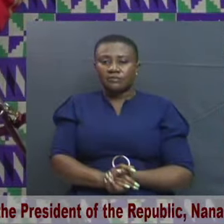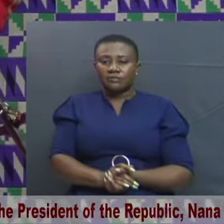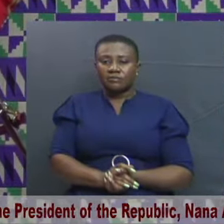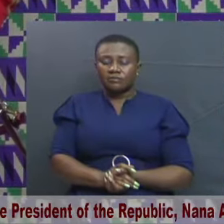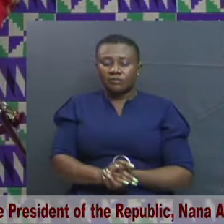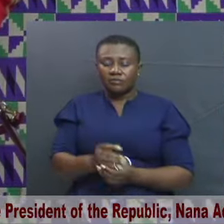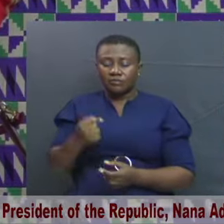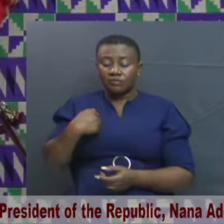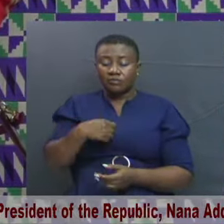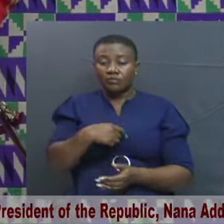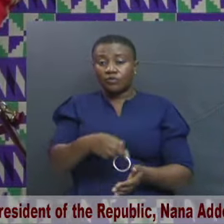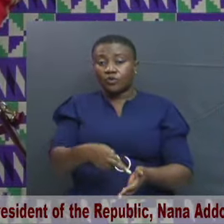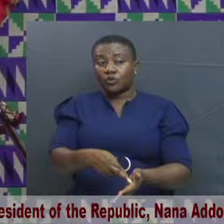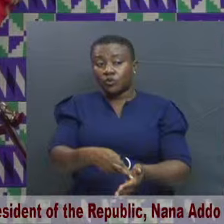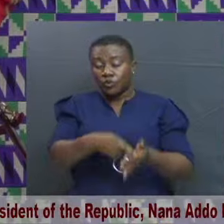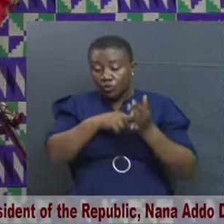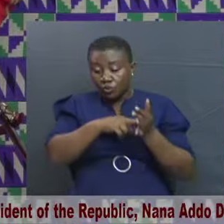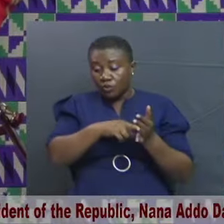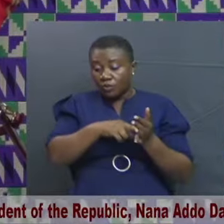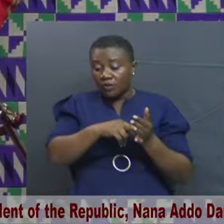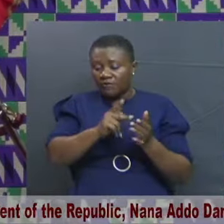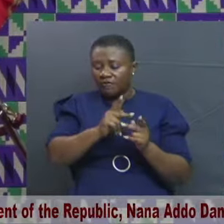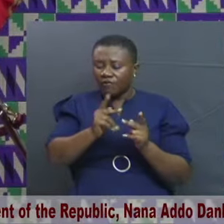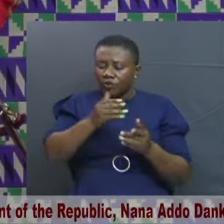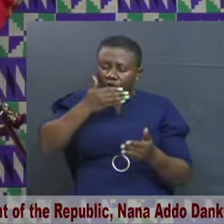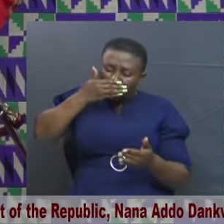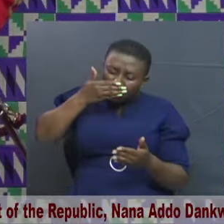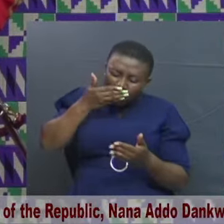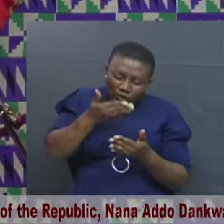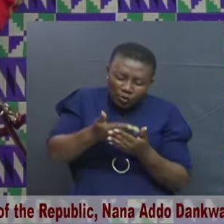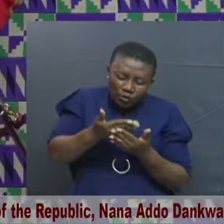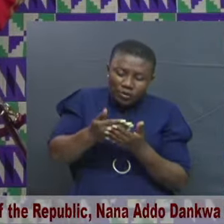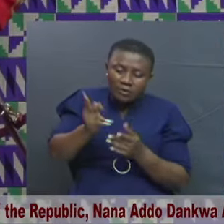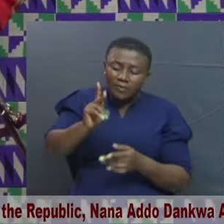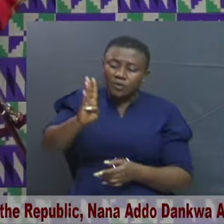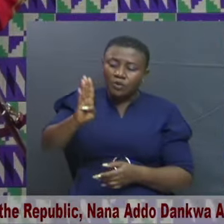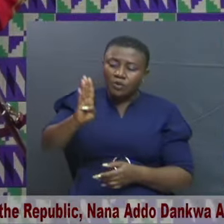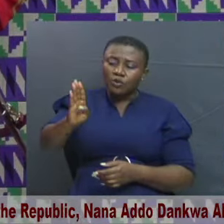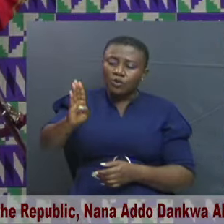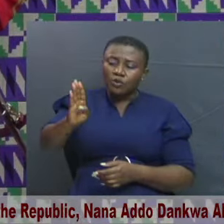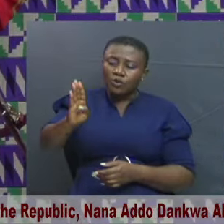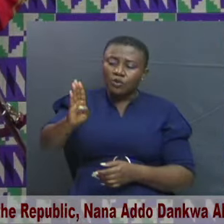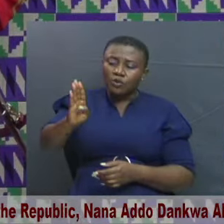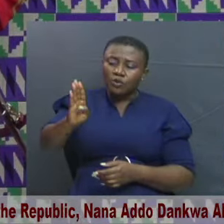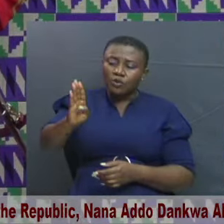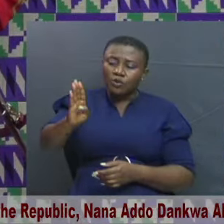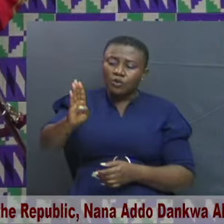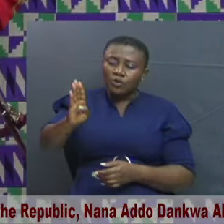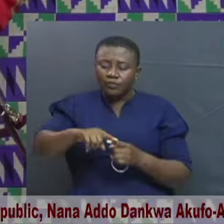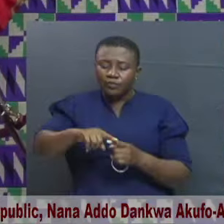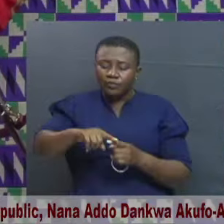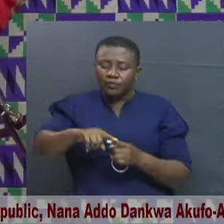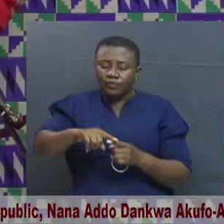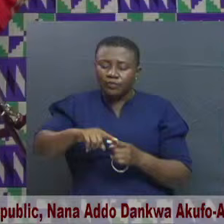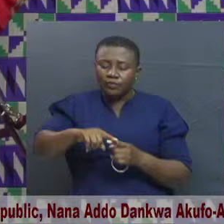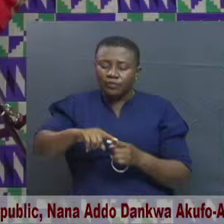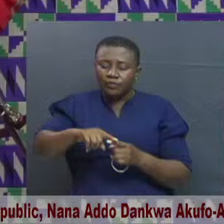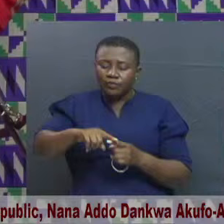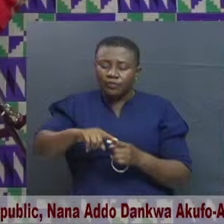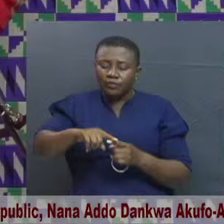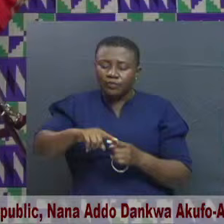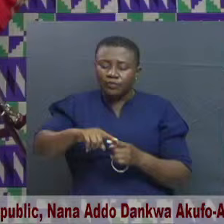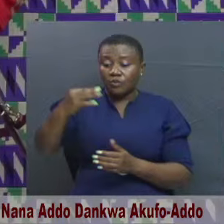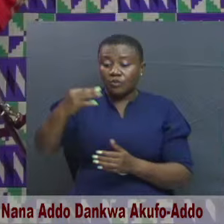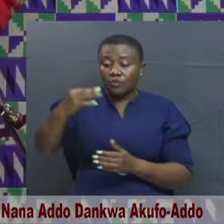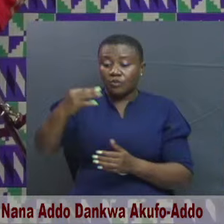we requested an unprecedented number of Bond holders to participate in a vol voluntary exchange and